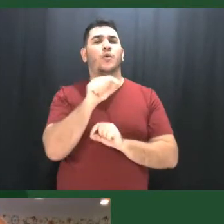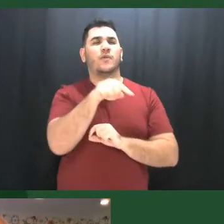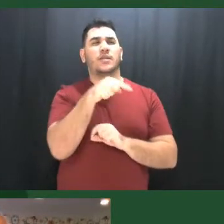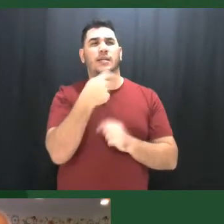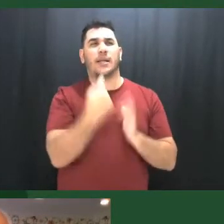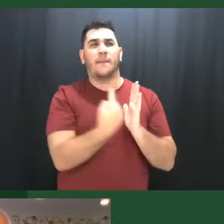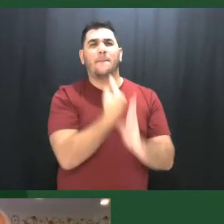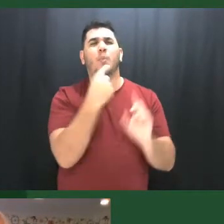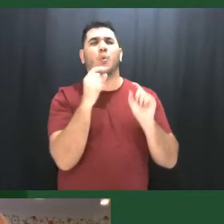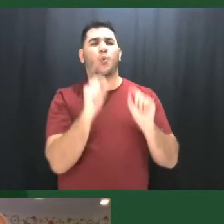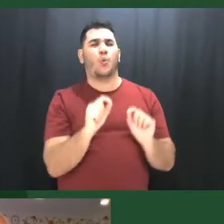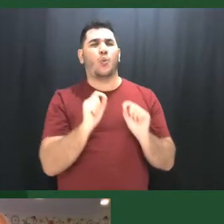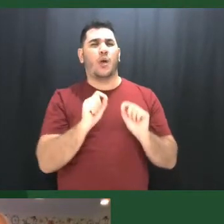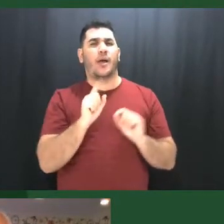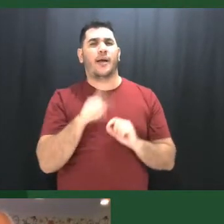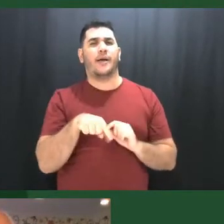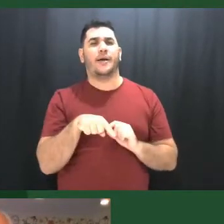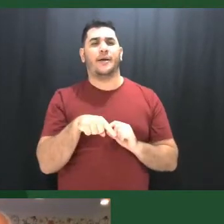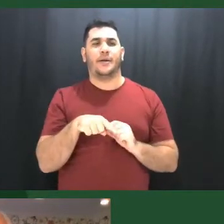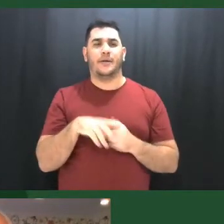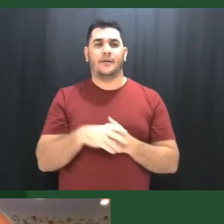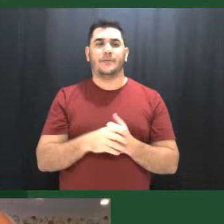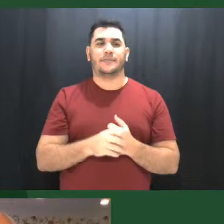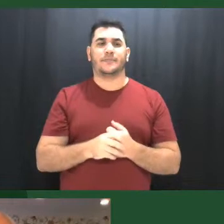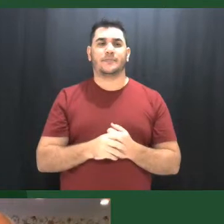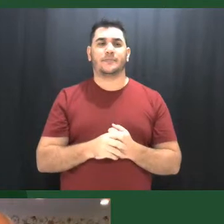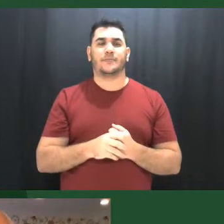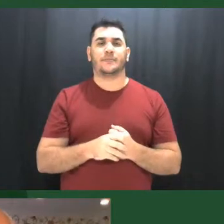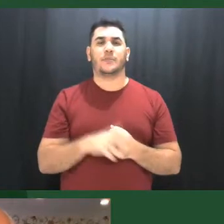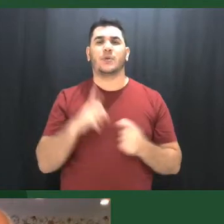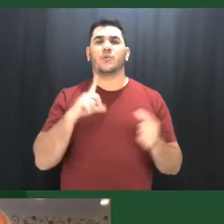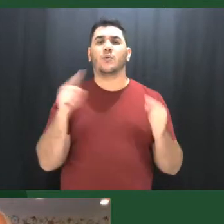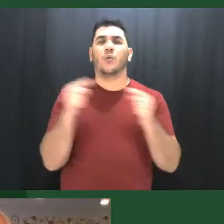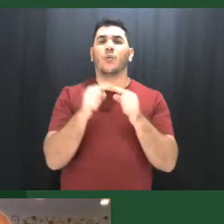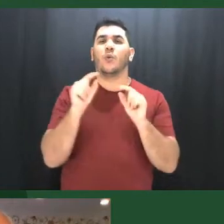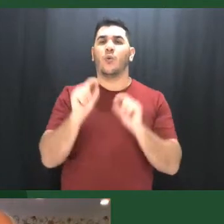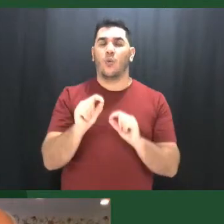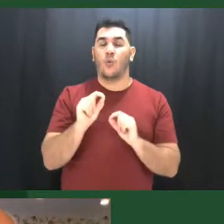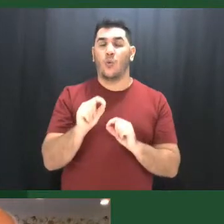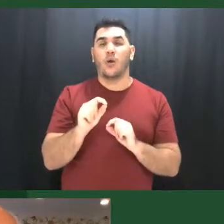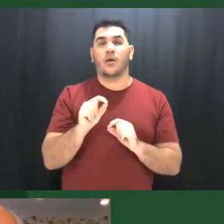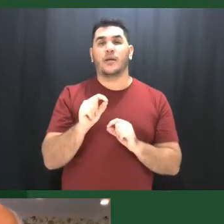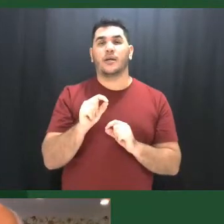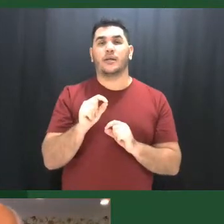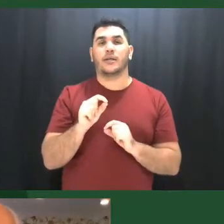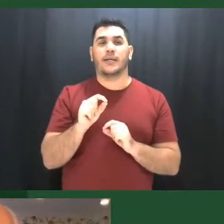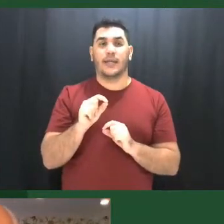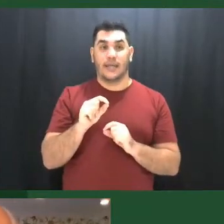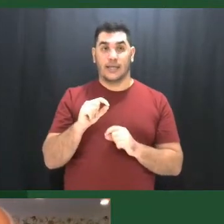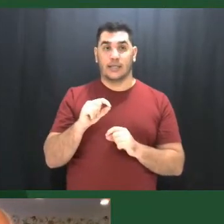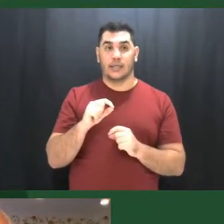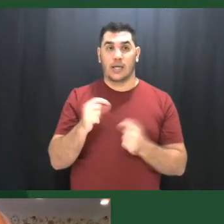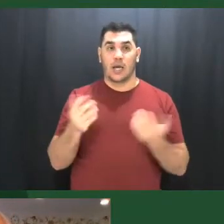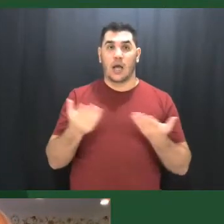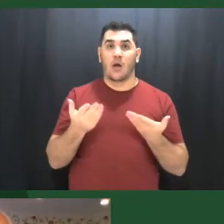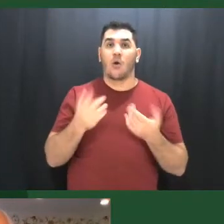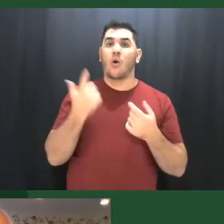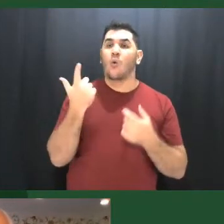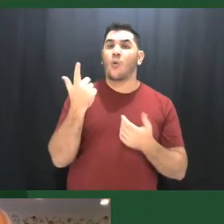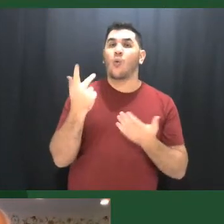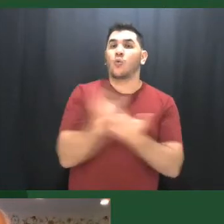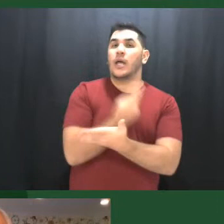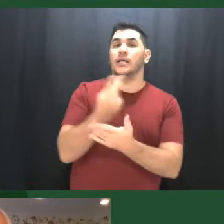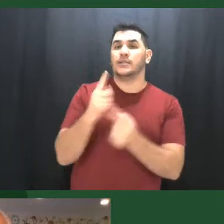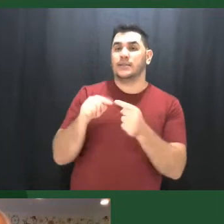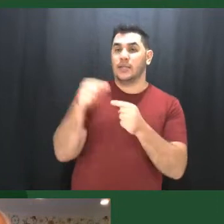You don't just get an answer, but you can ask a question and you can follow up and you can get more and more information. And you